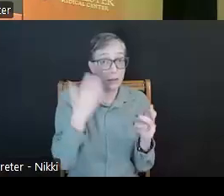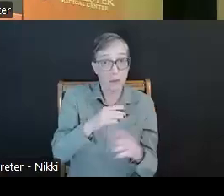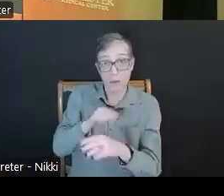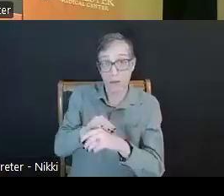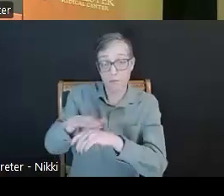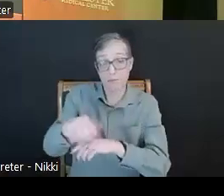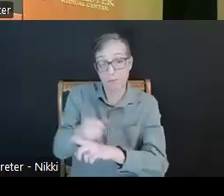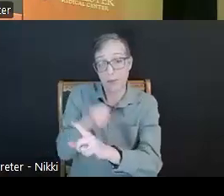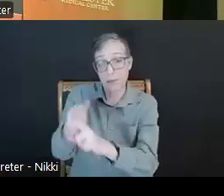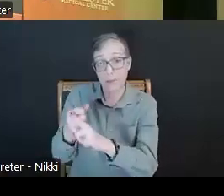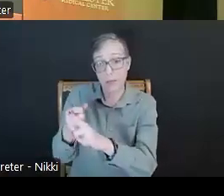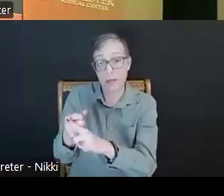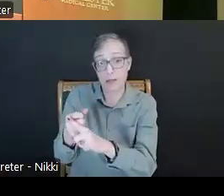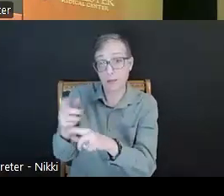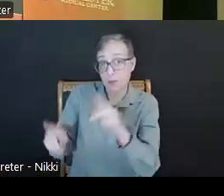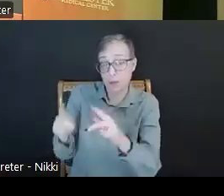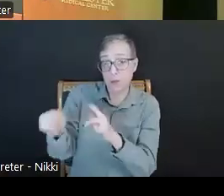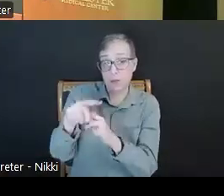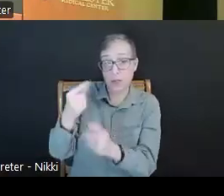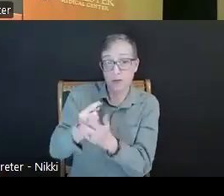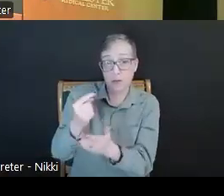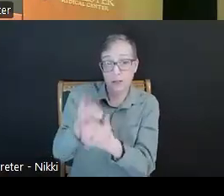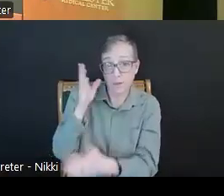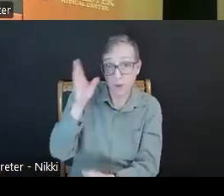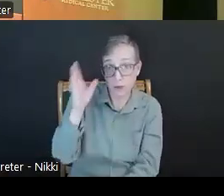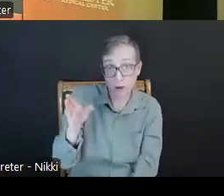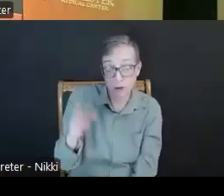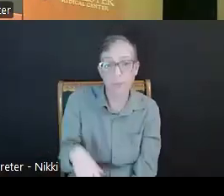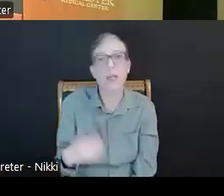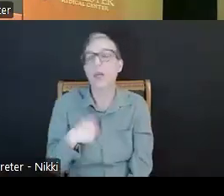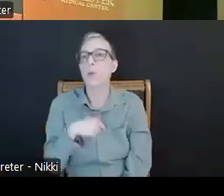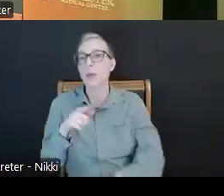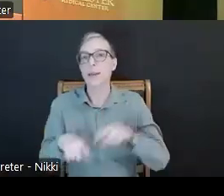But to measure this at scale, we can't actually measure people's collaborations. We can